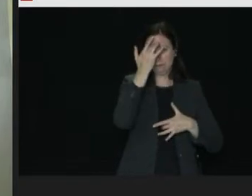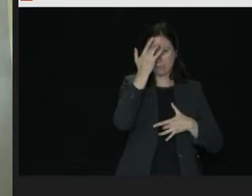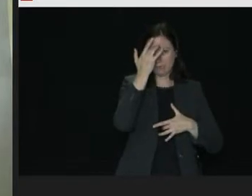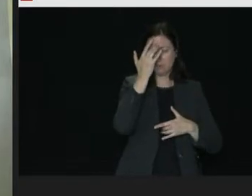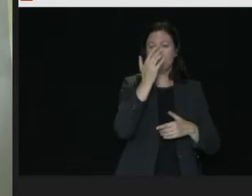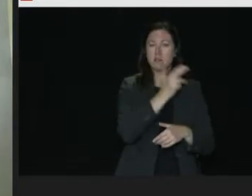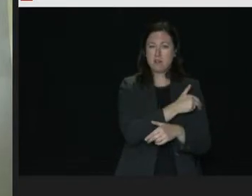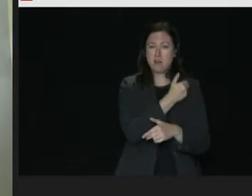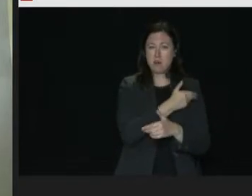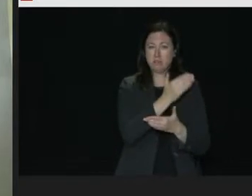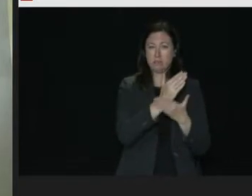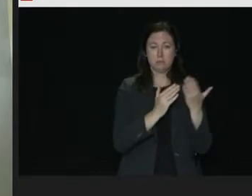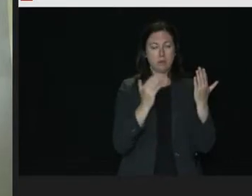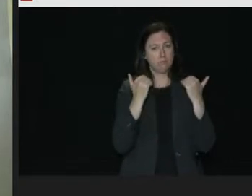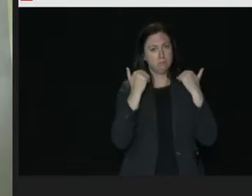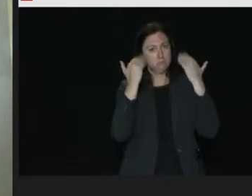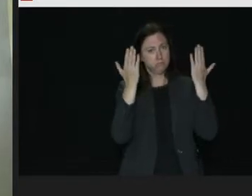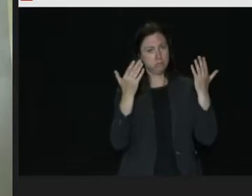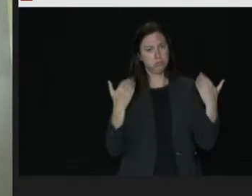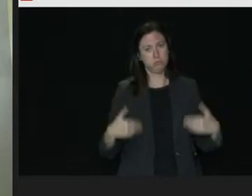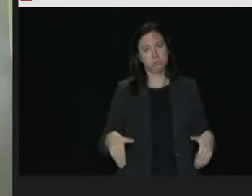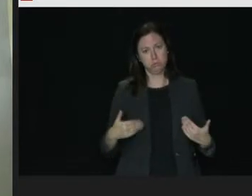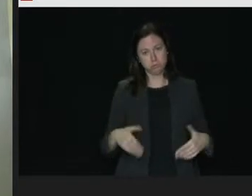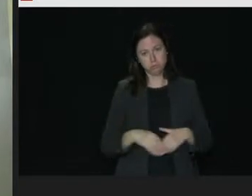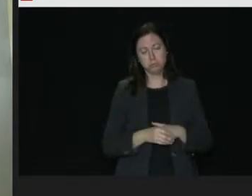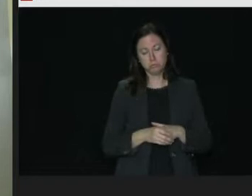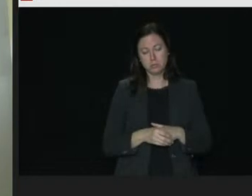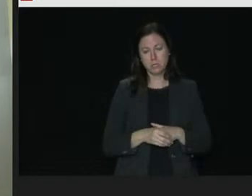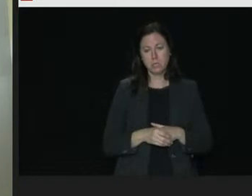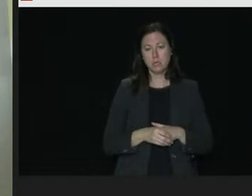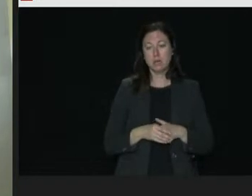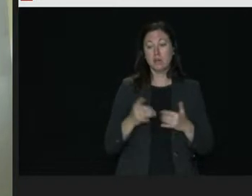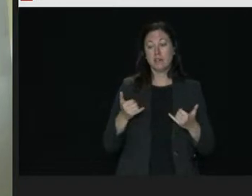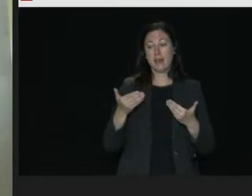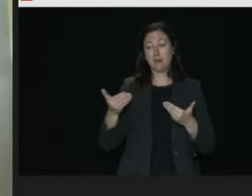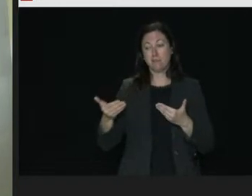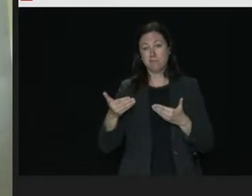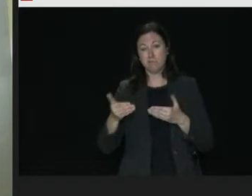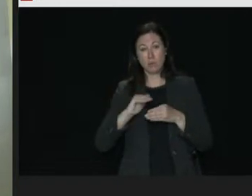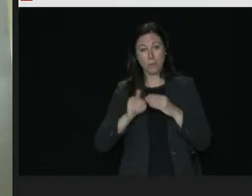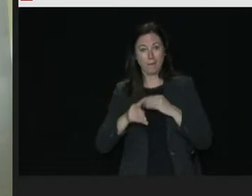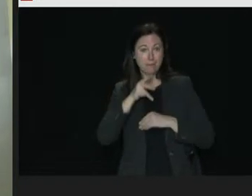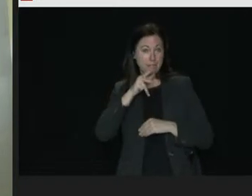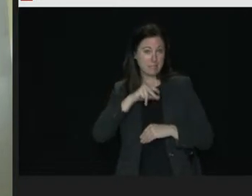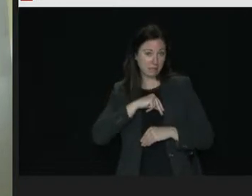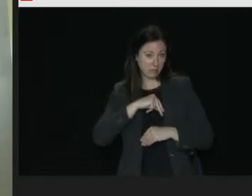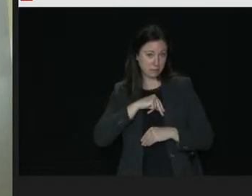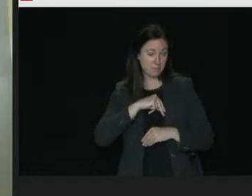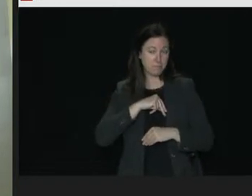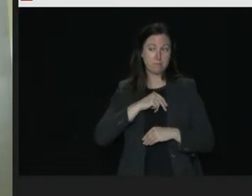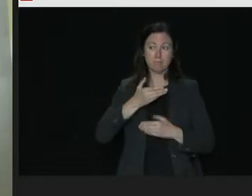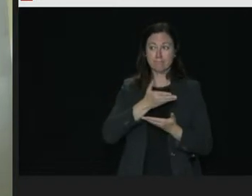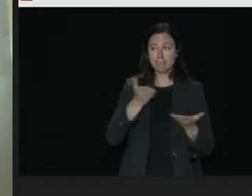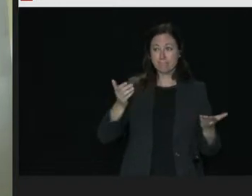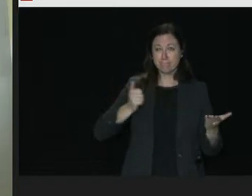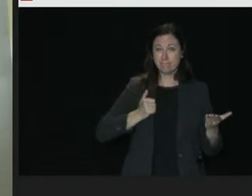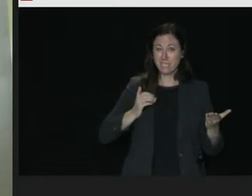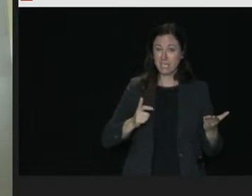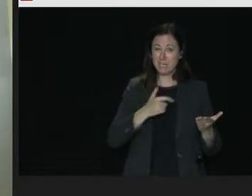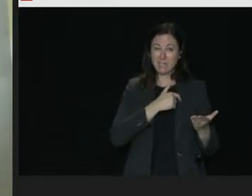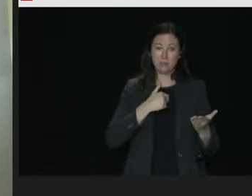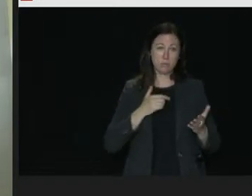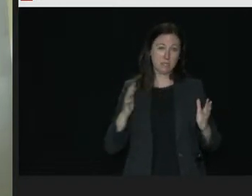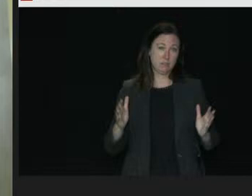system where the virus is surging. As we head into Thanksgiving weekend, Canadians are being urged to